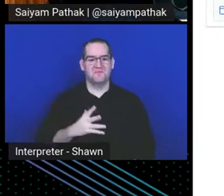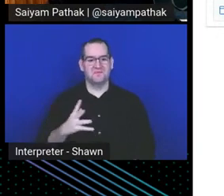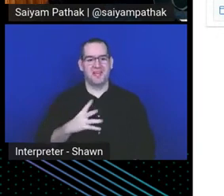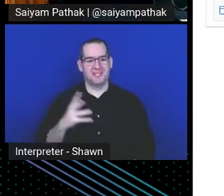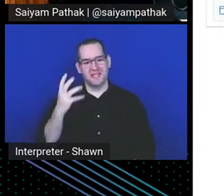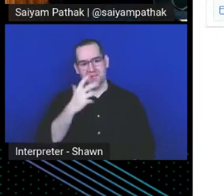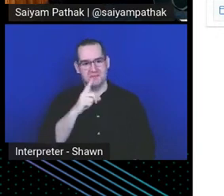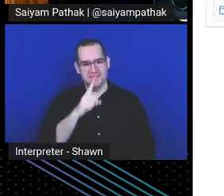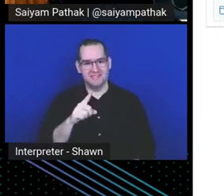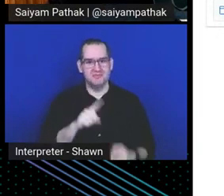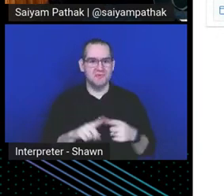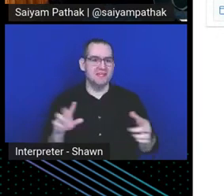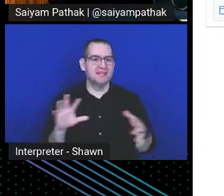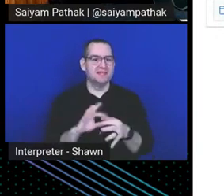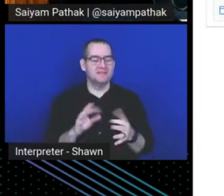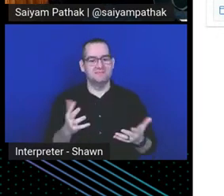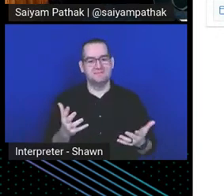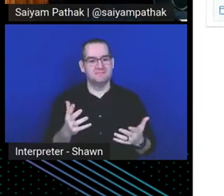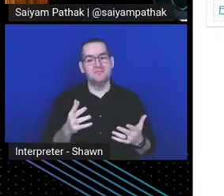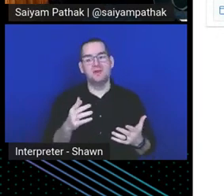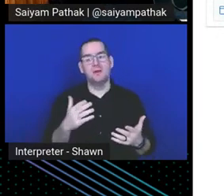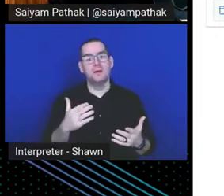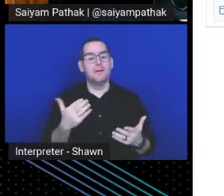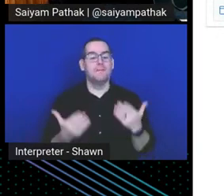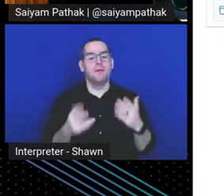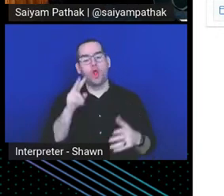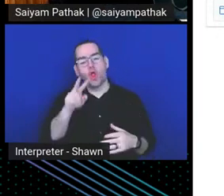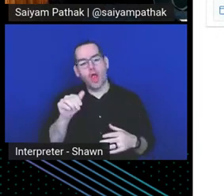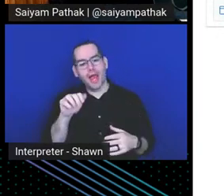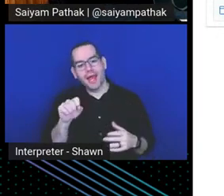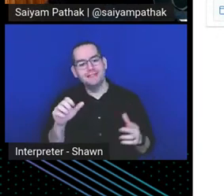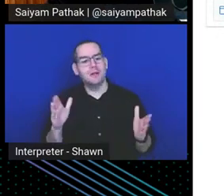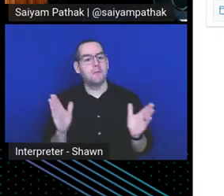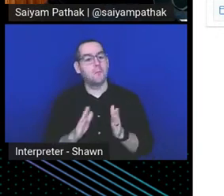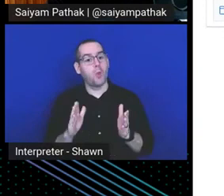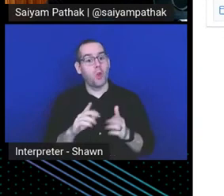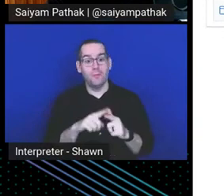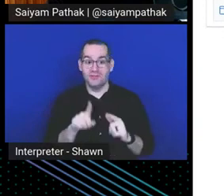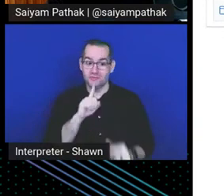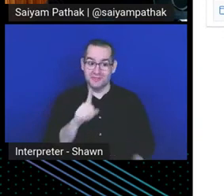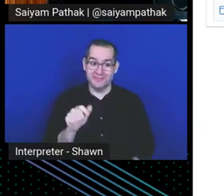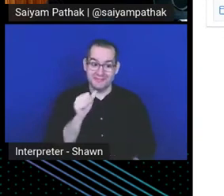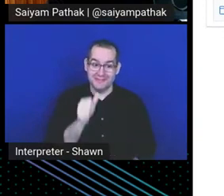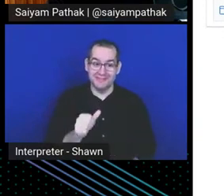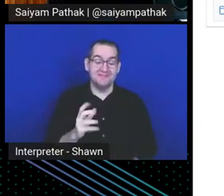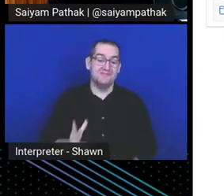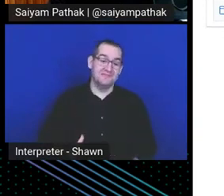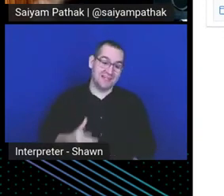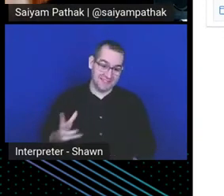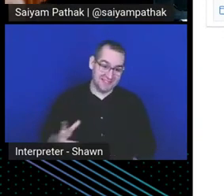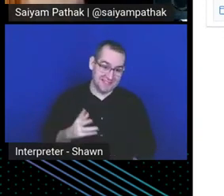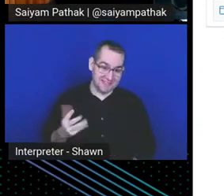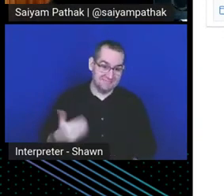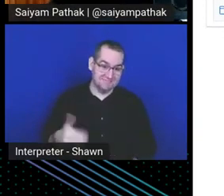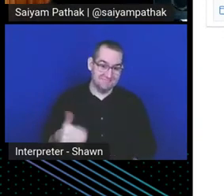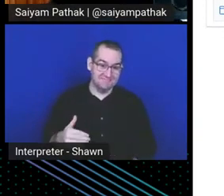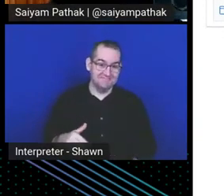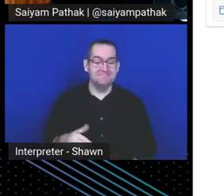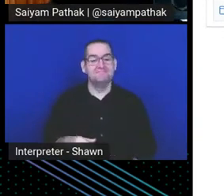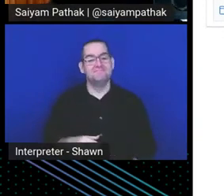is to connect. I mean, for you, it might be looking at it as a small feature, but it is not. It is super fancy. And in the meanwhile,